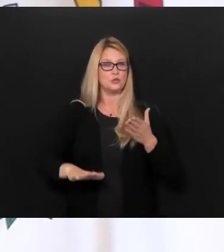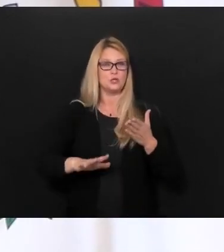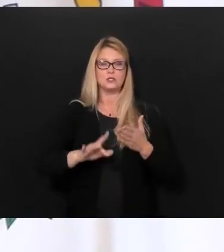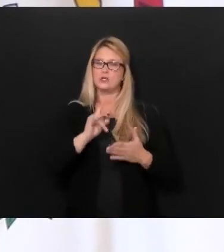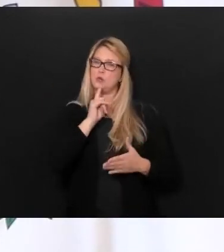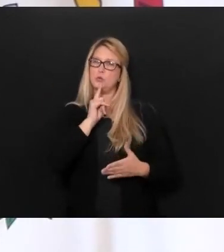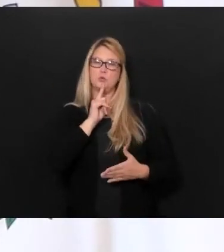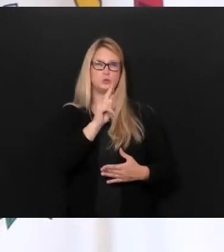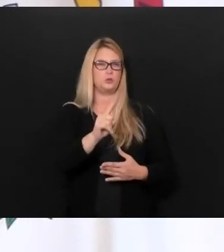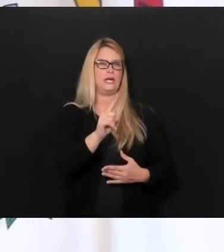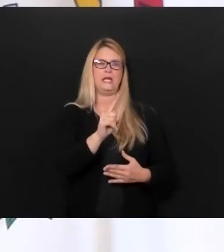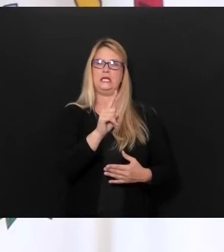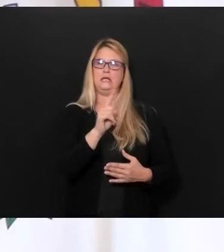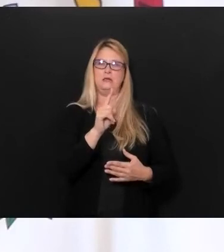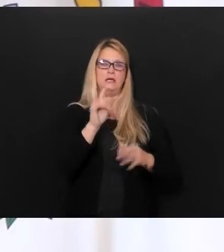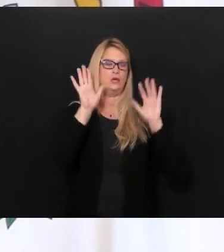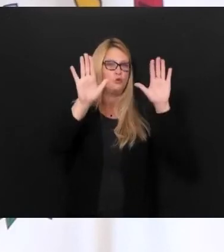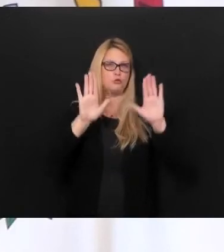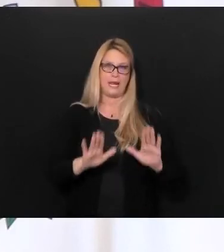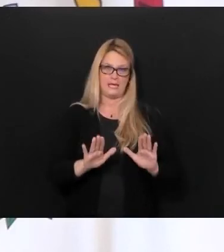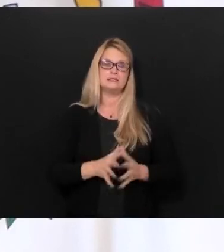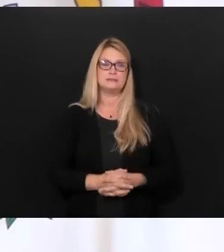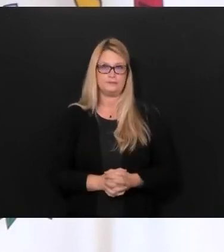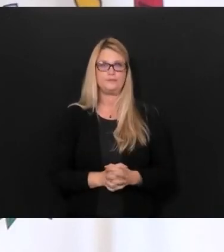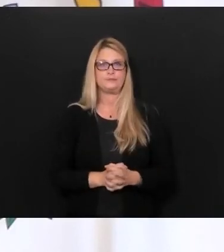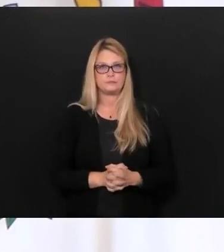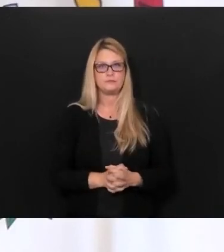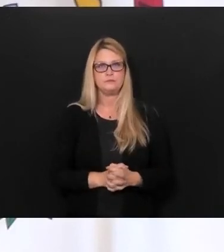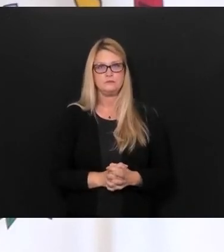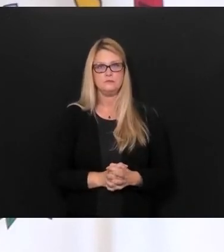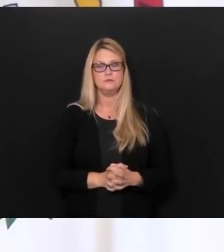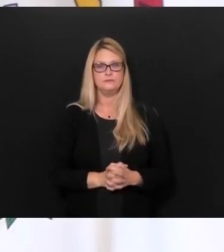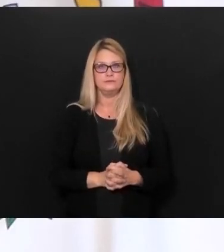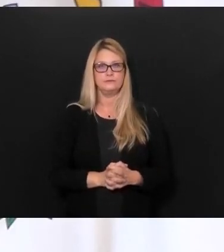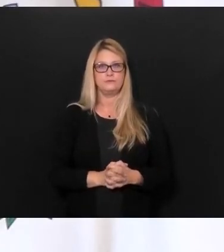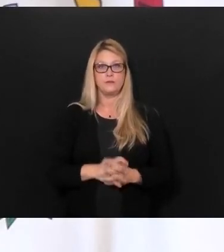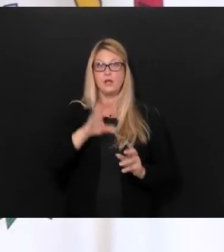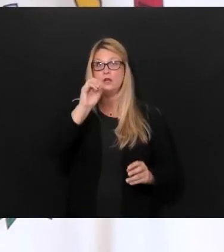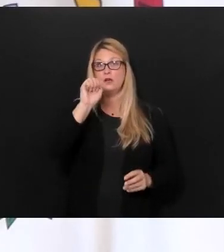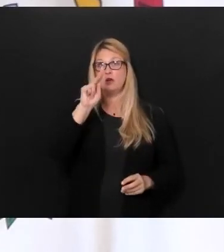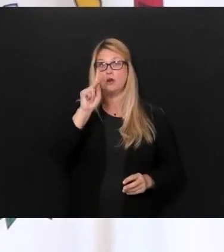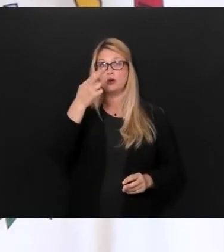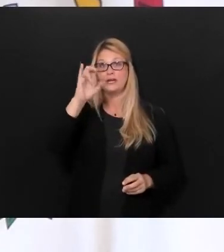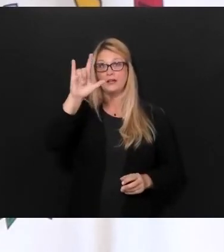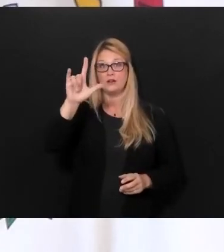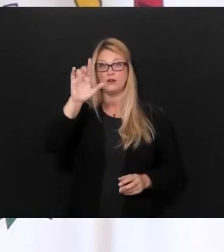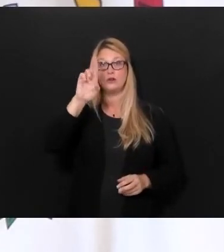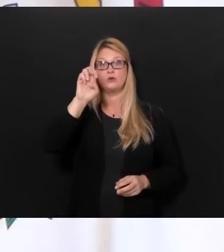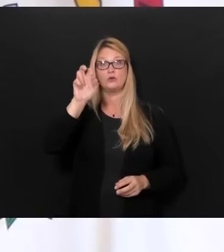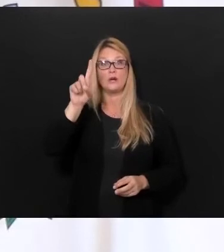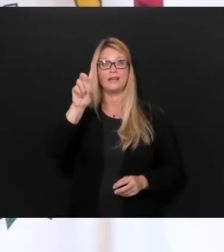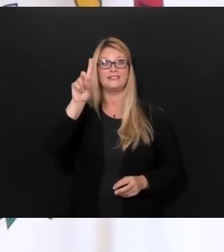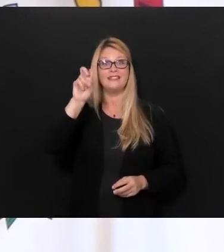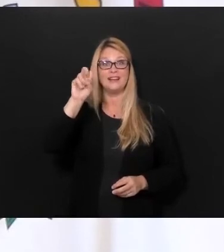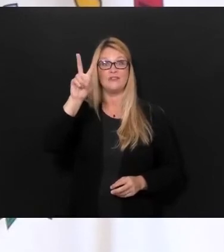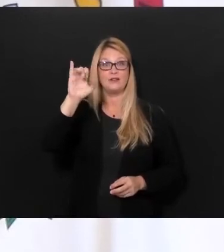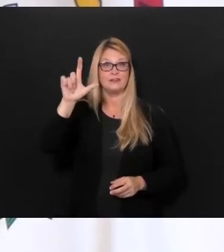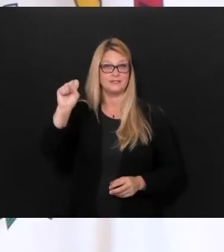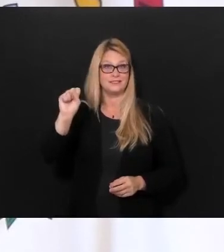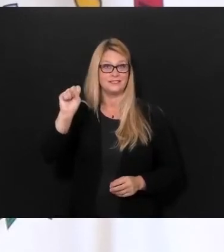just absolutely just great. That's all there is to it. So to the Oak Hill Red Devils, you got